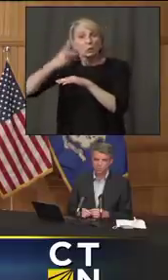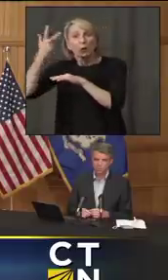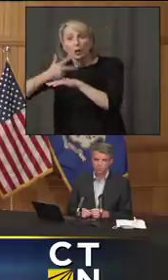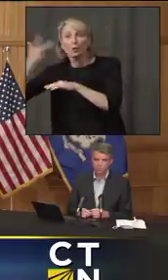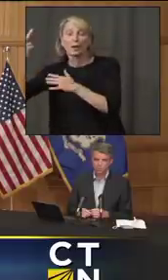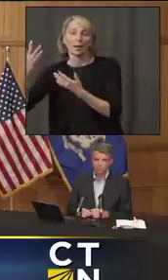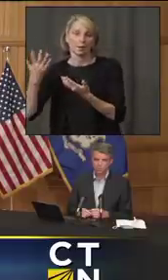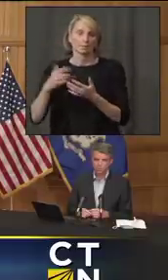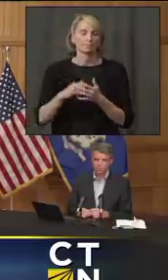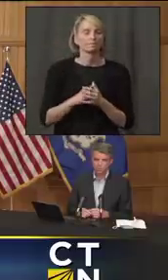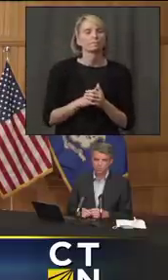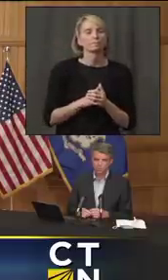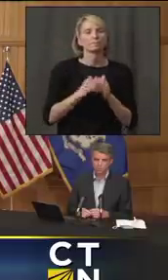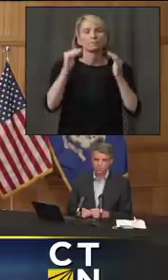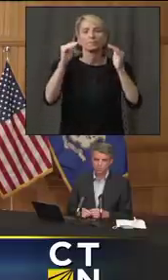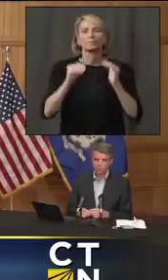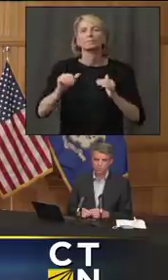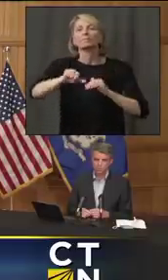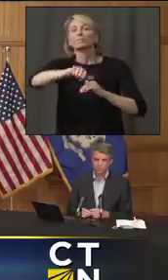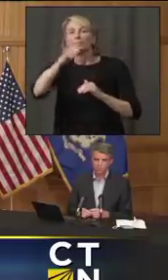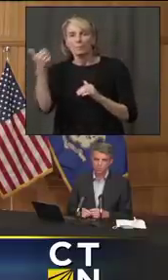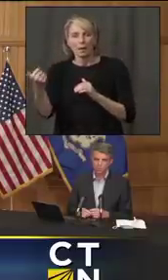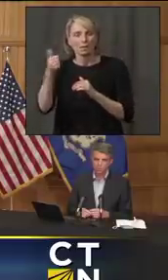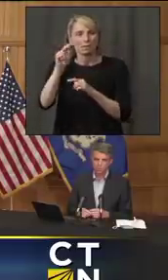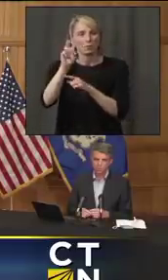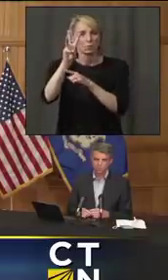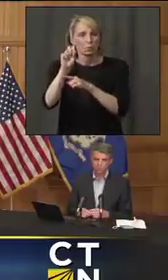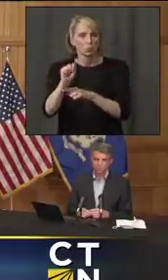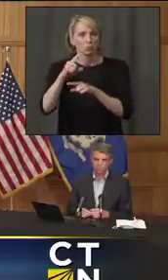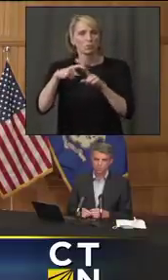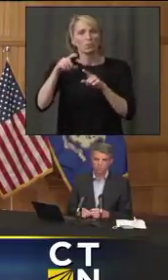The Waterbury Republican American.